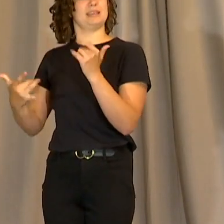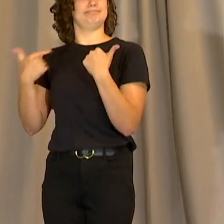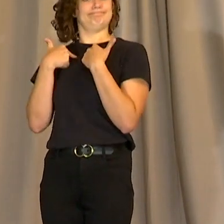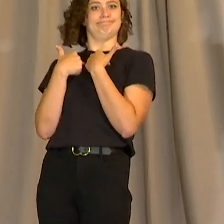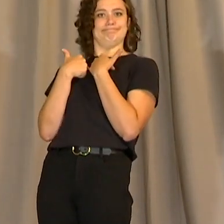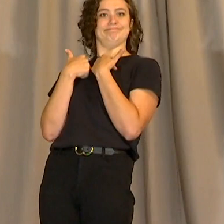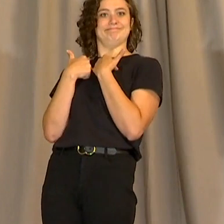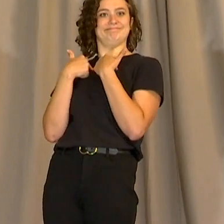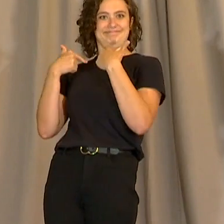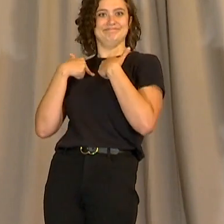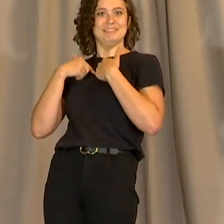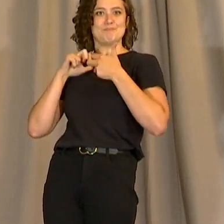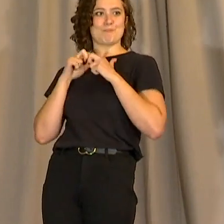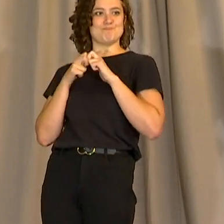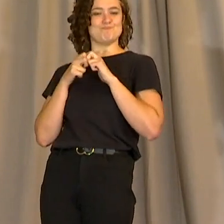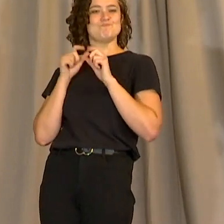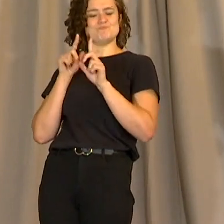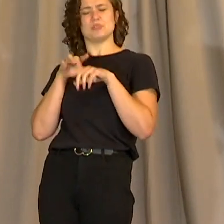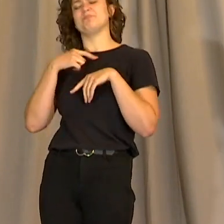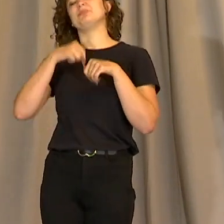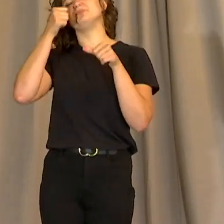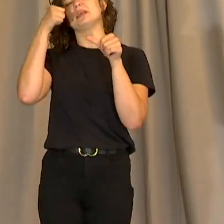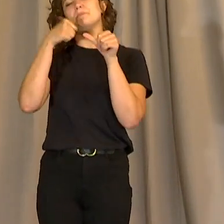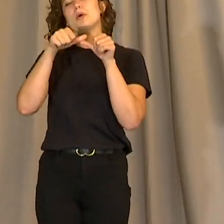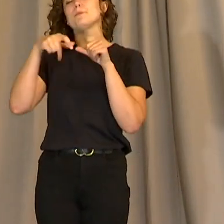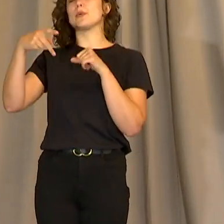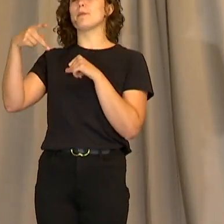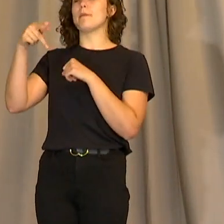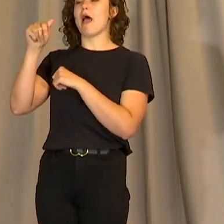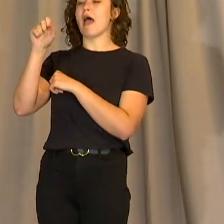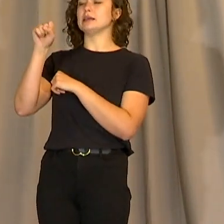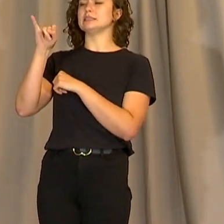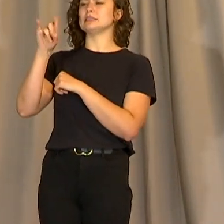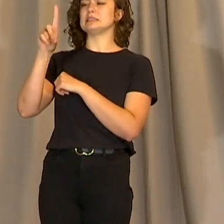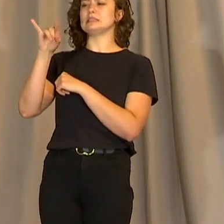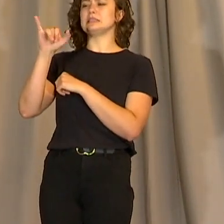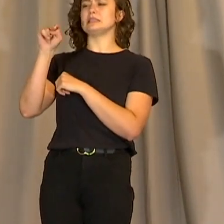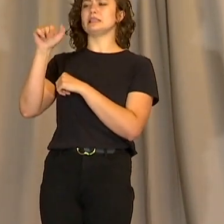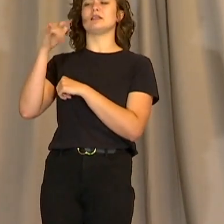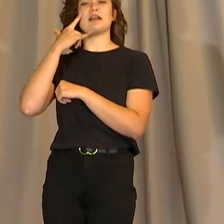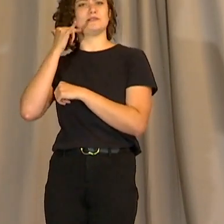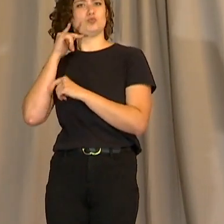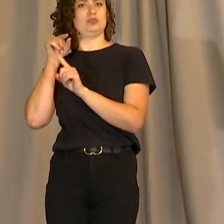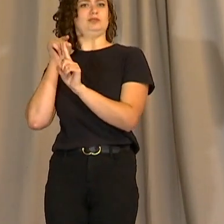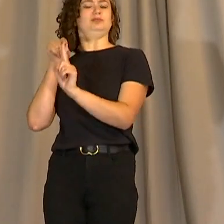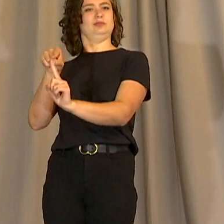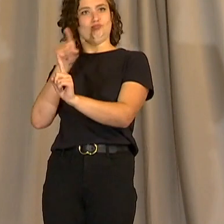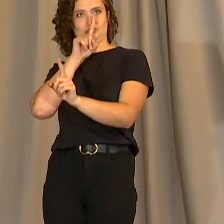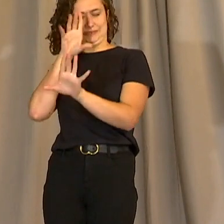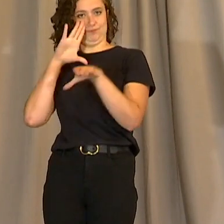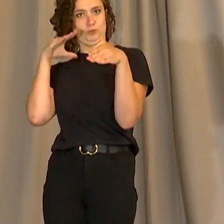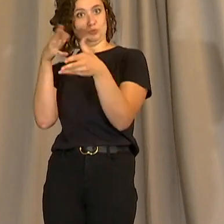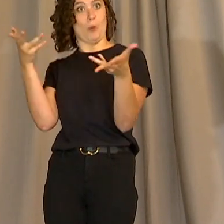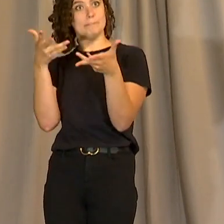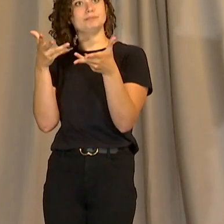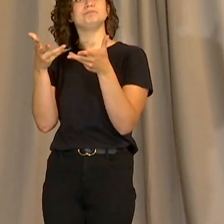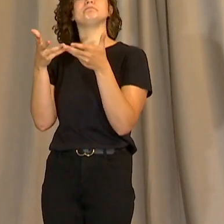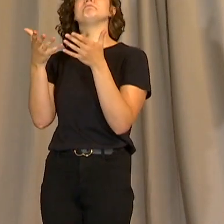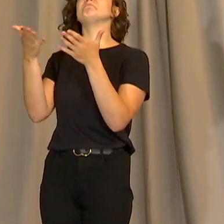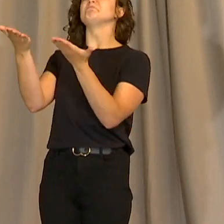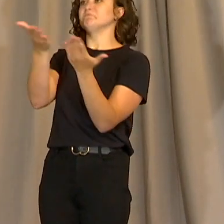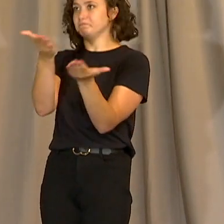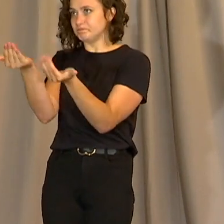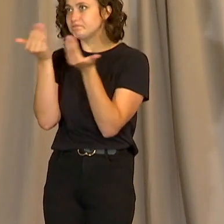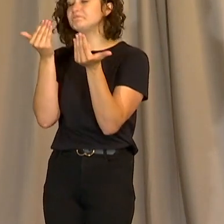it started in Altadena, but it got scaled up to Pasadena Unified, was around engaging parents, right? So there's an